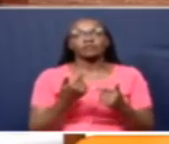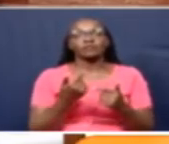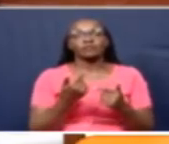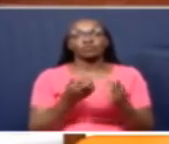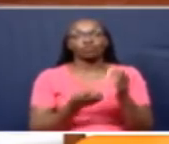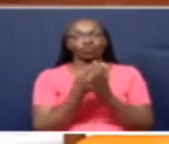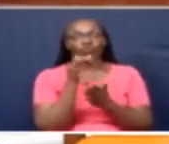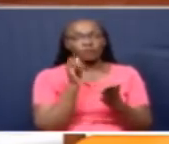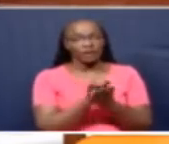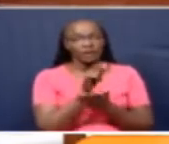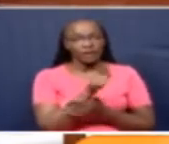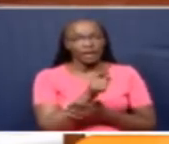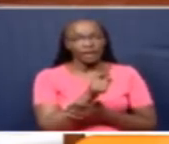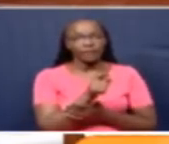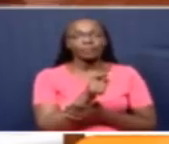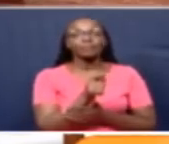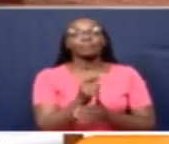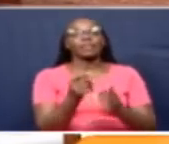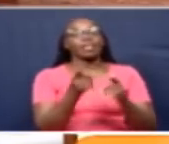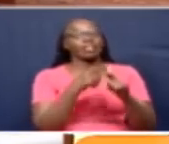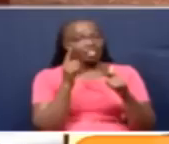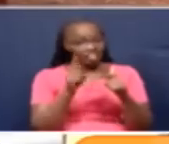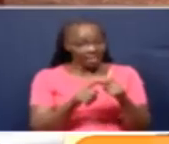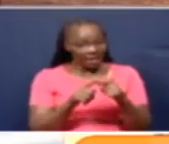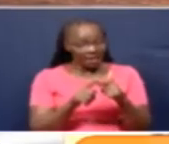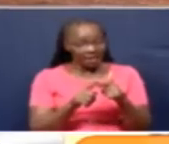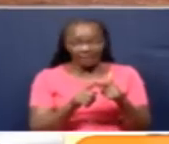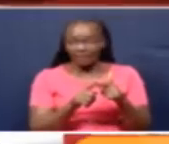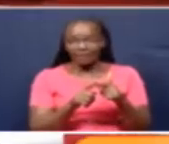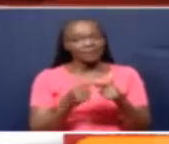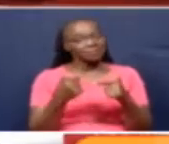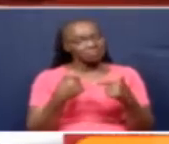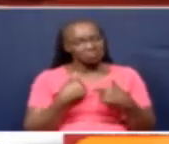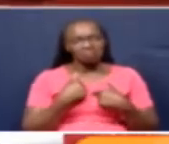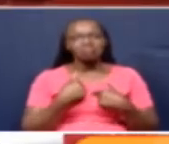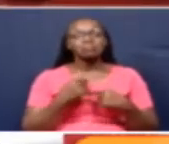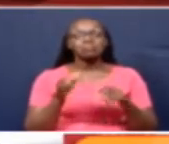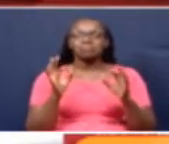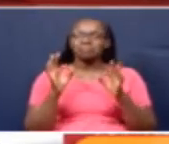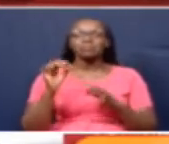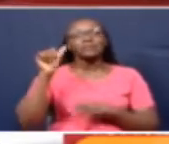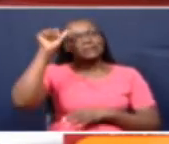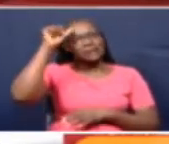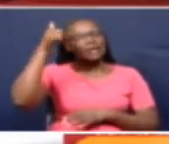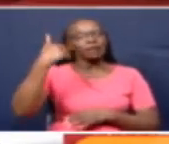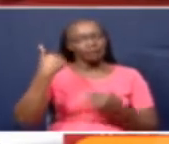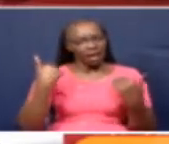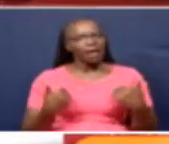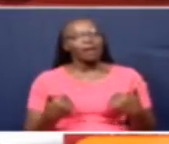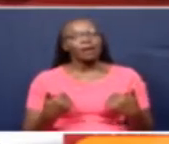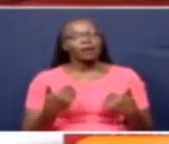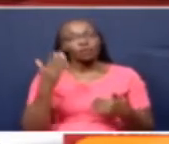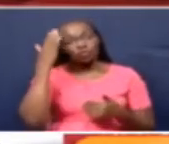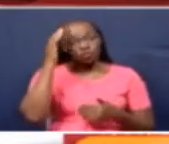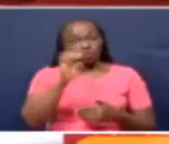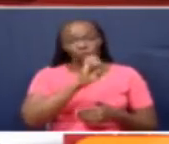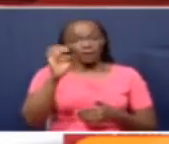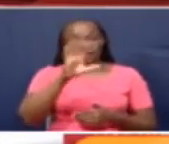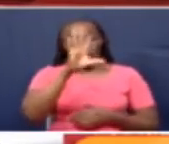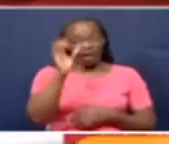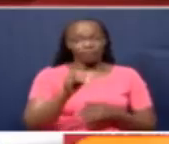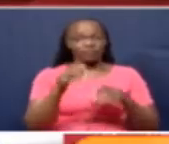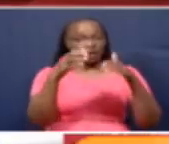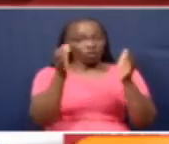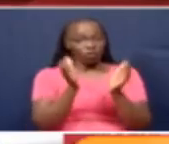Then, hey, let me tell you how smart I am. You know, East African community, nobody